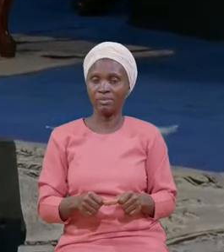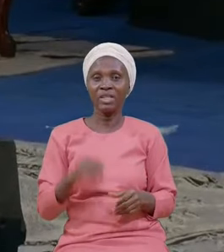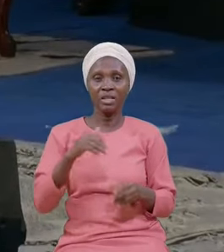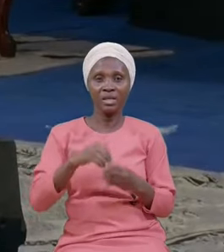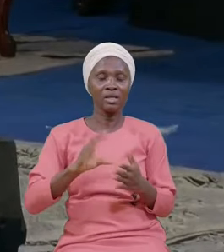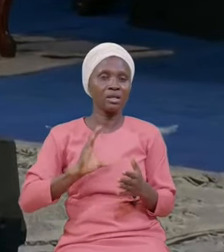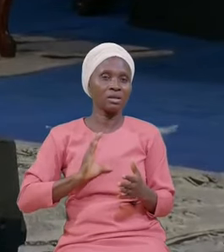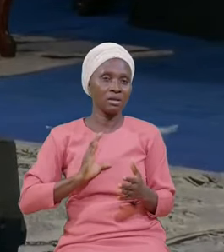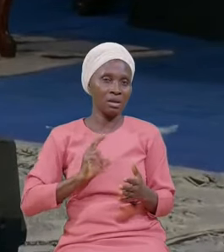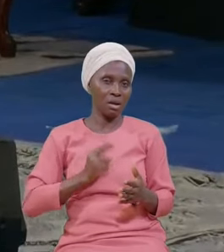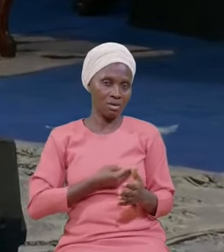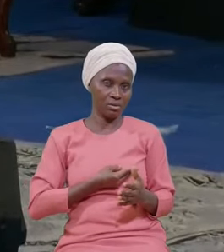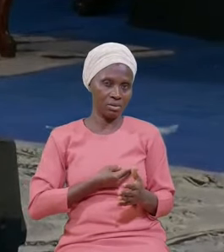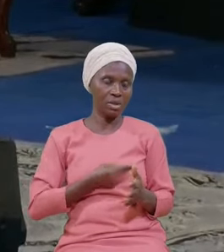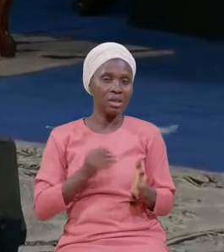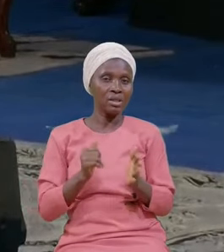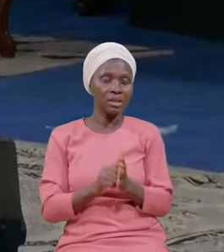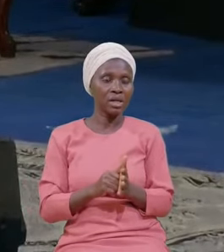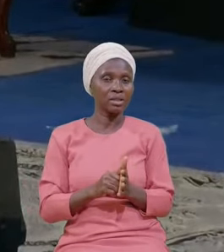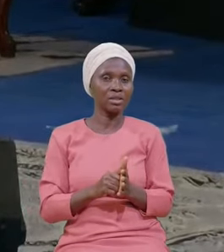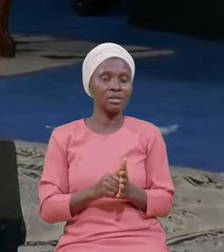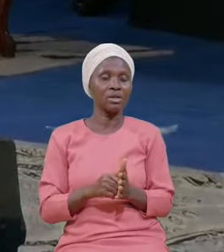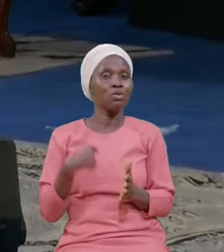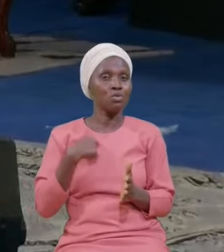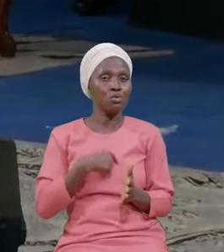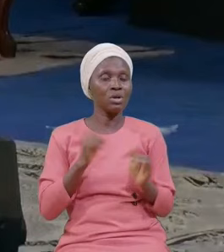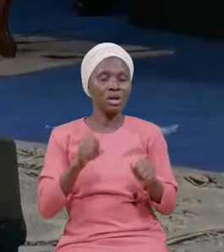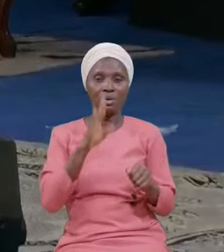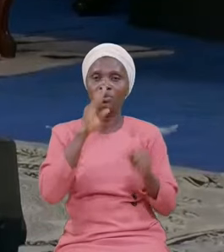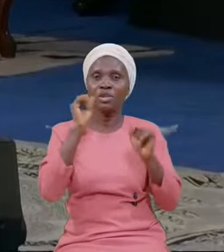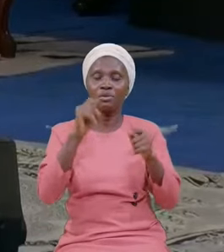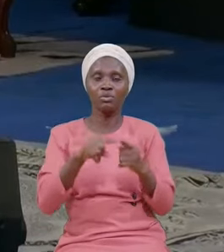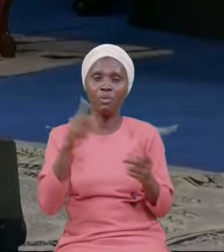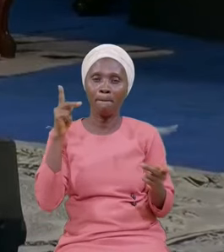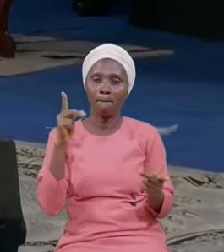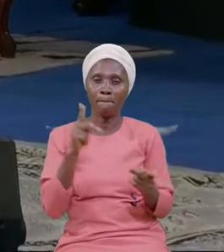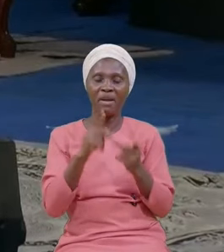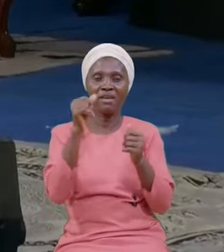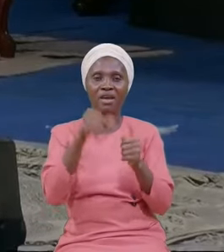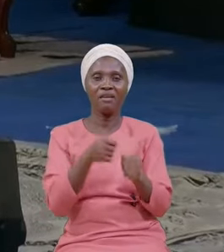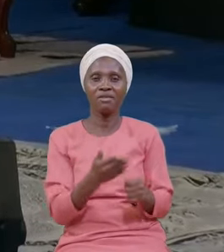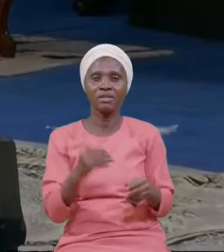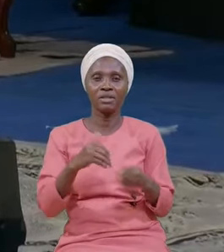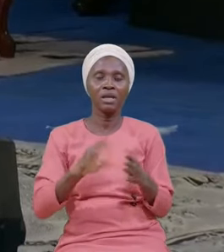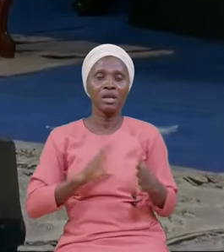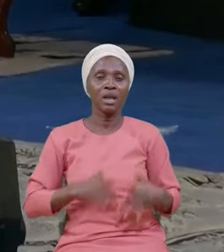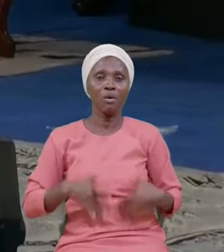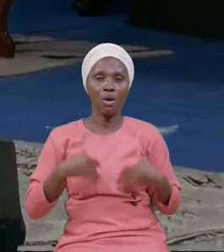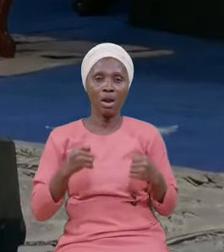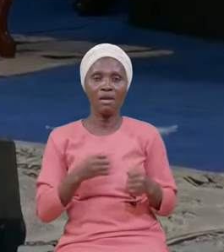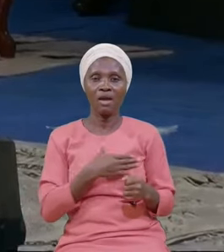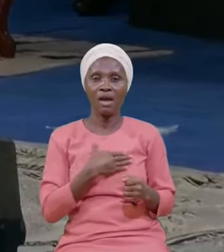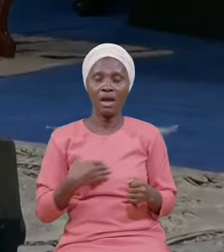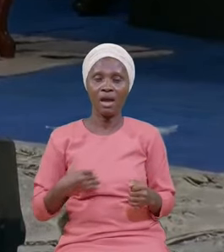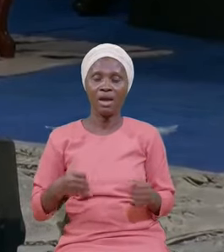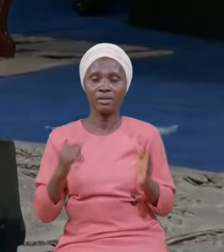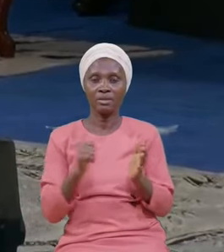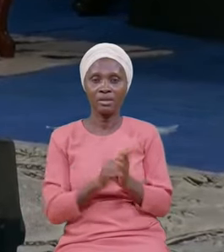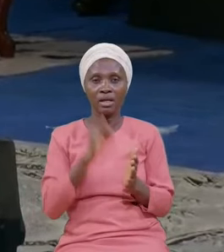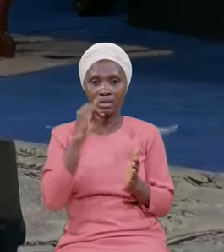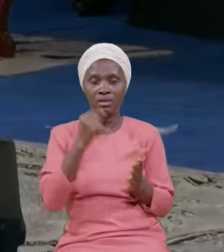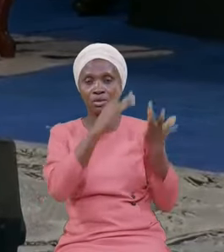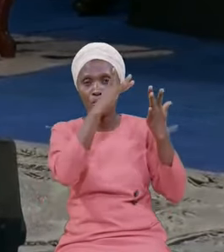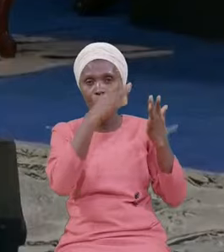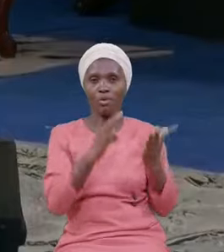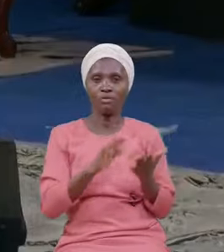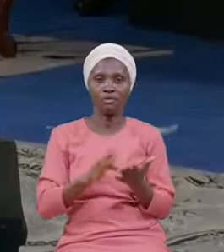that we he might perfect everything in our lives and that is the hope of glory